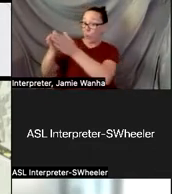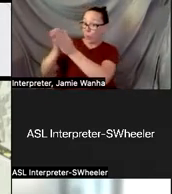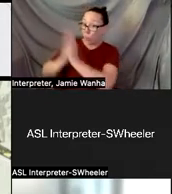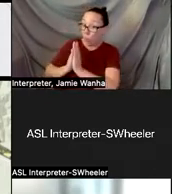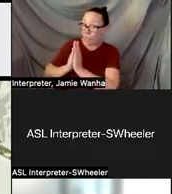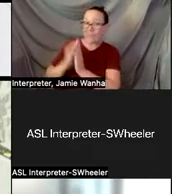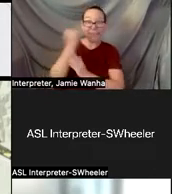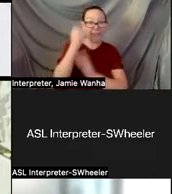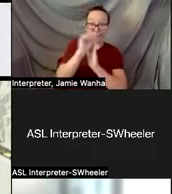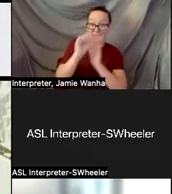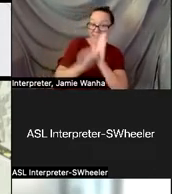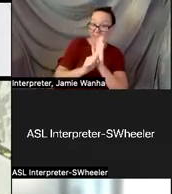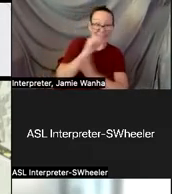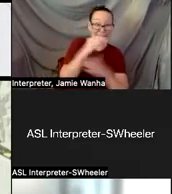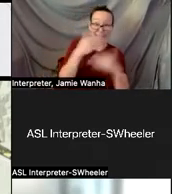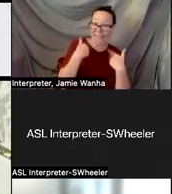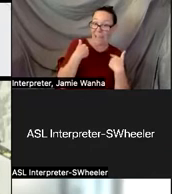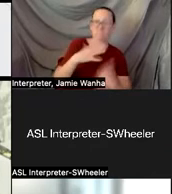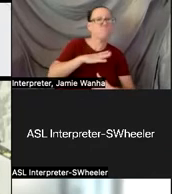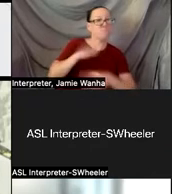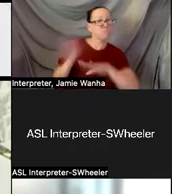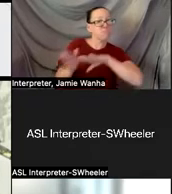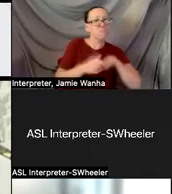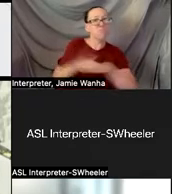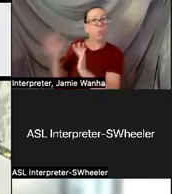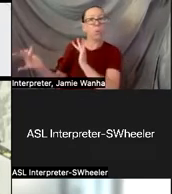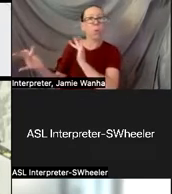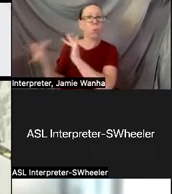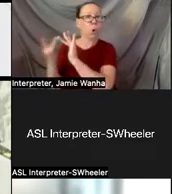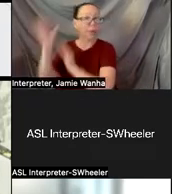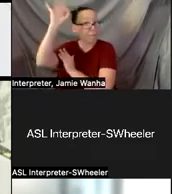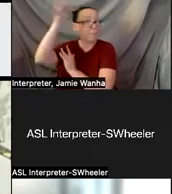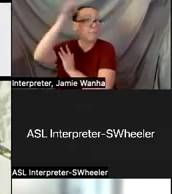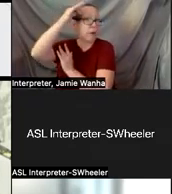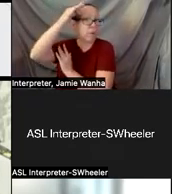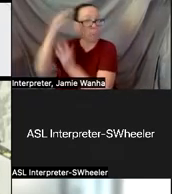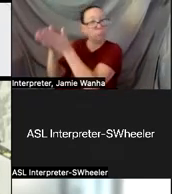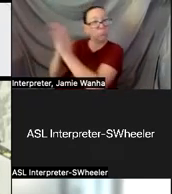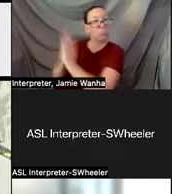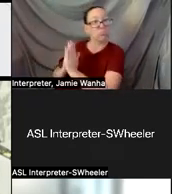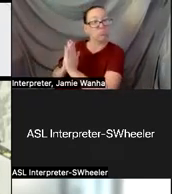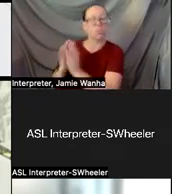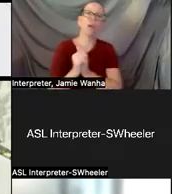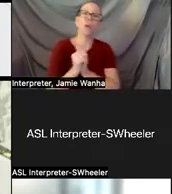from federal resources, to ensure that we have can recover our supply lines as quickly as